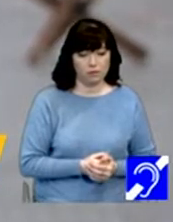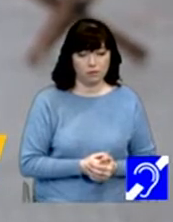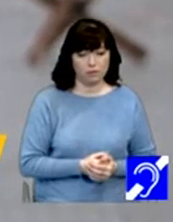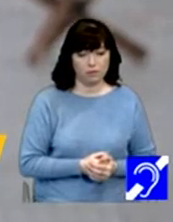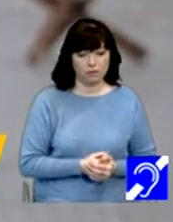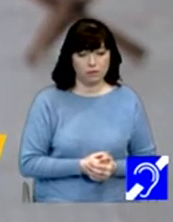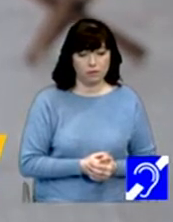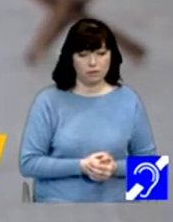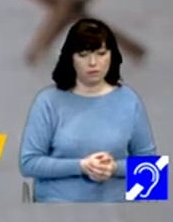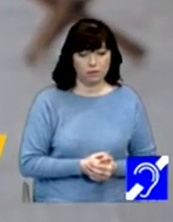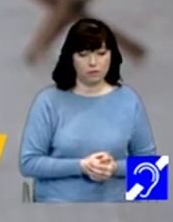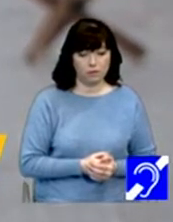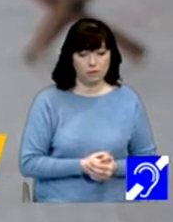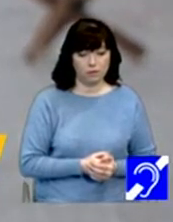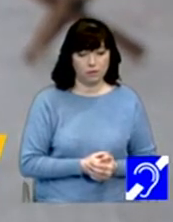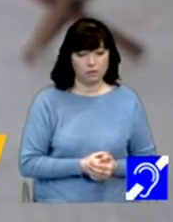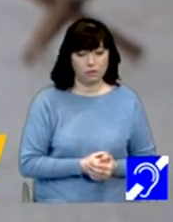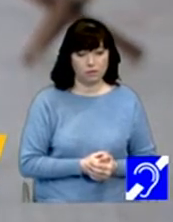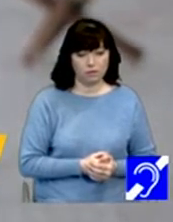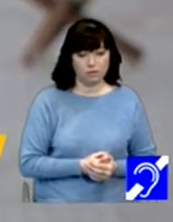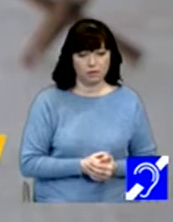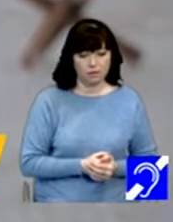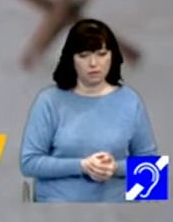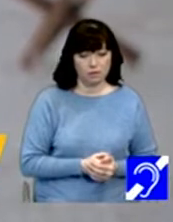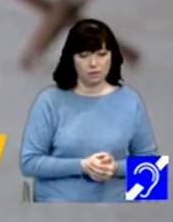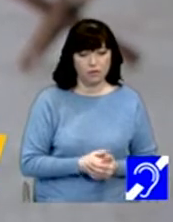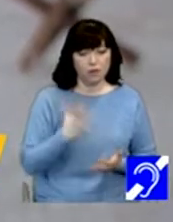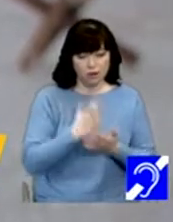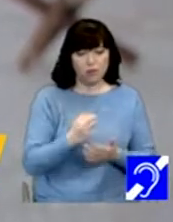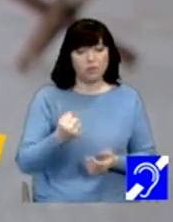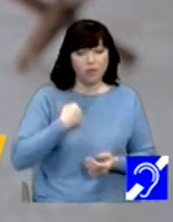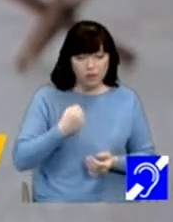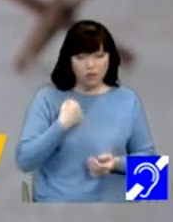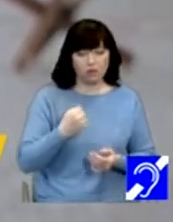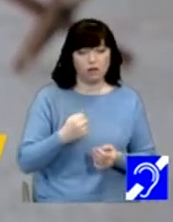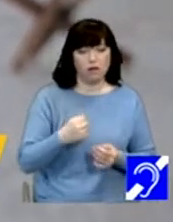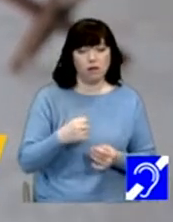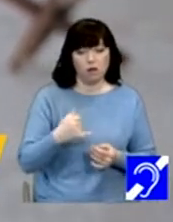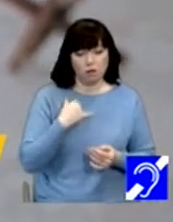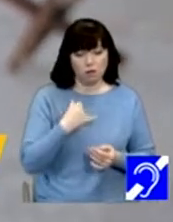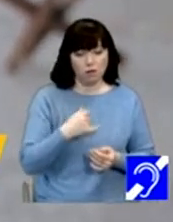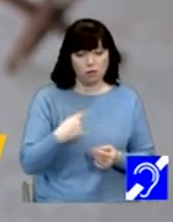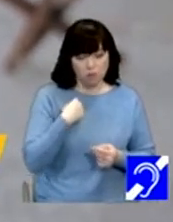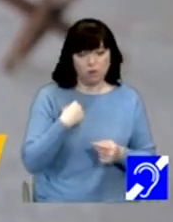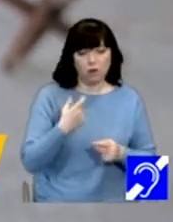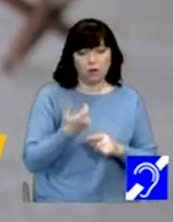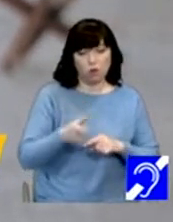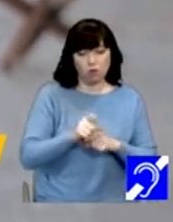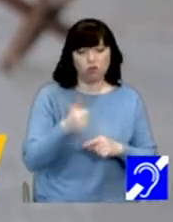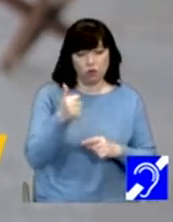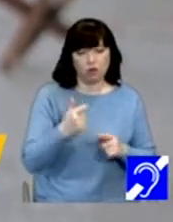is well defended by our forces, and I hope to believe that